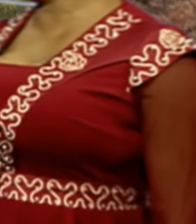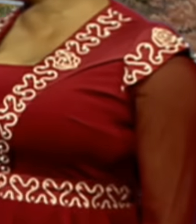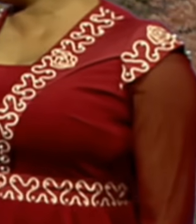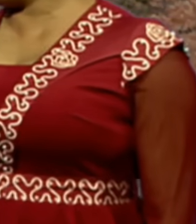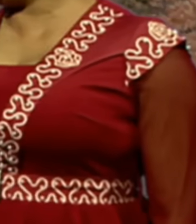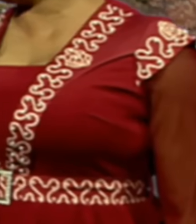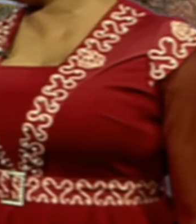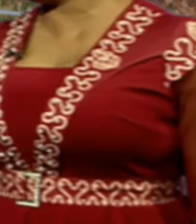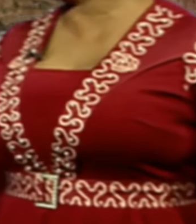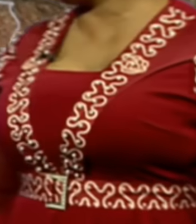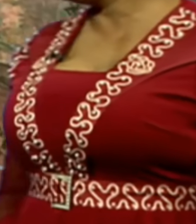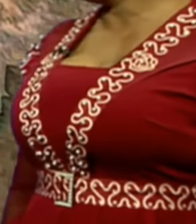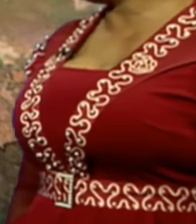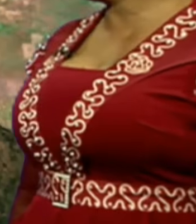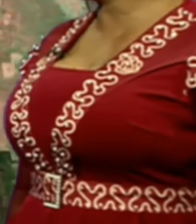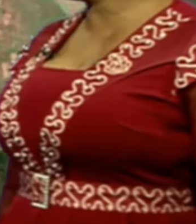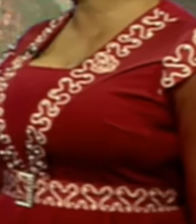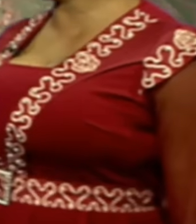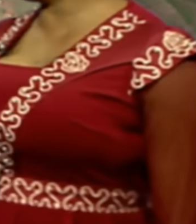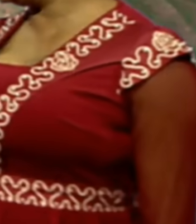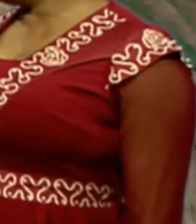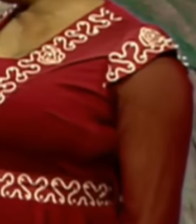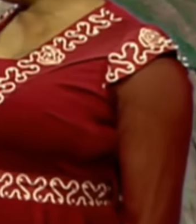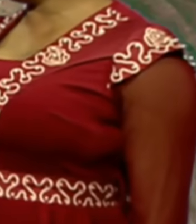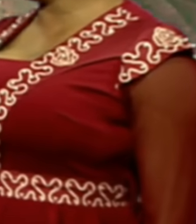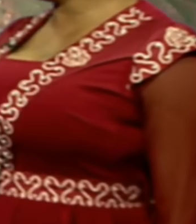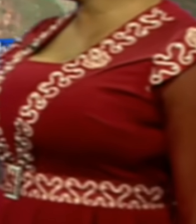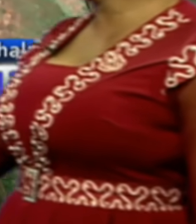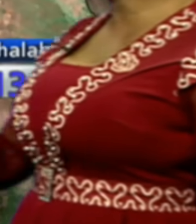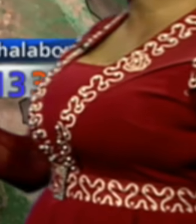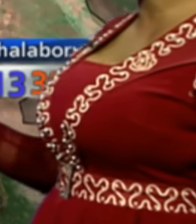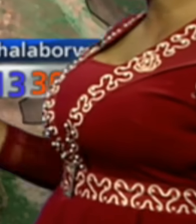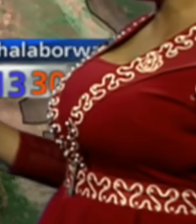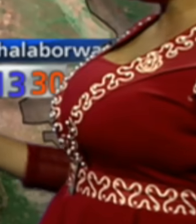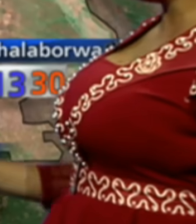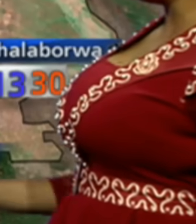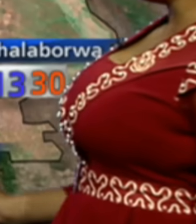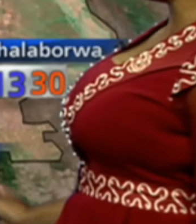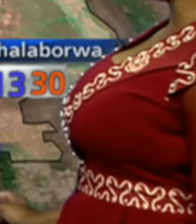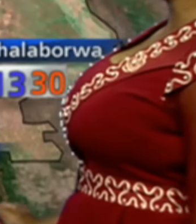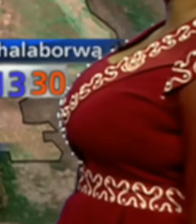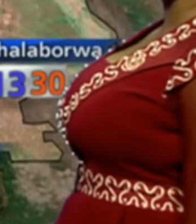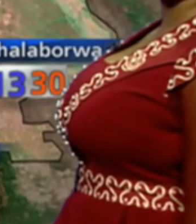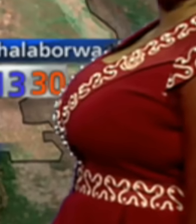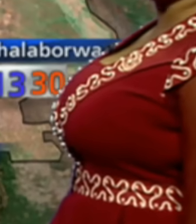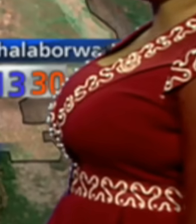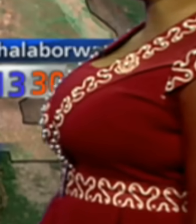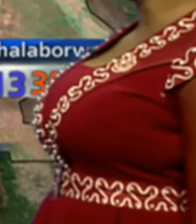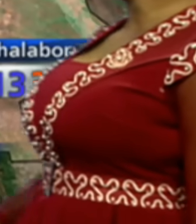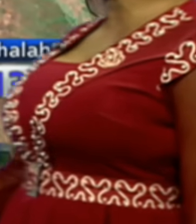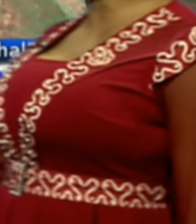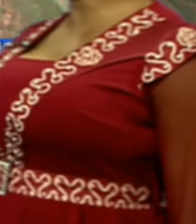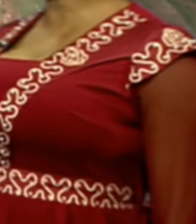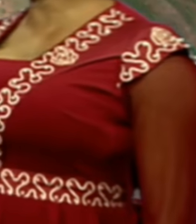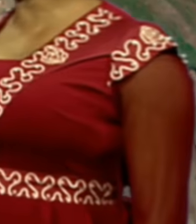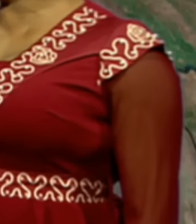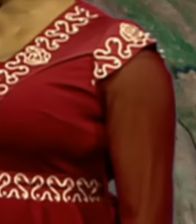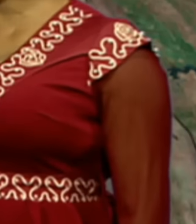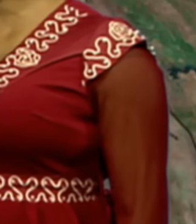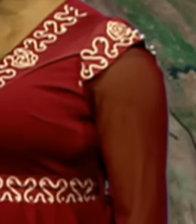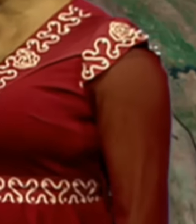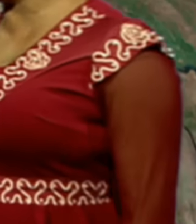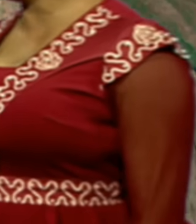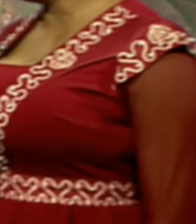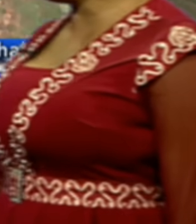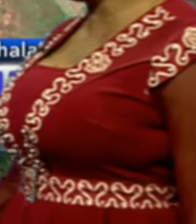ruthetše ka tše 20 re lebelela jwale go la Limpopo go sasa re lebelela wena o le Mosina Thohoyandou le Phala Boroka tše 30 go tla be go ntše go fiša le